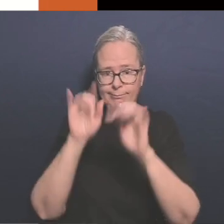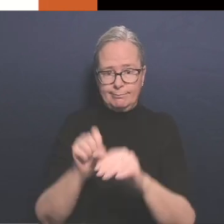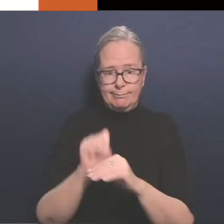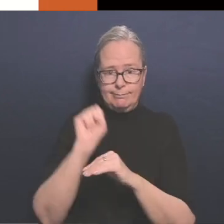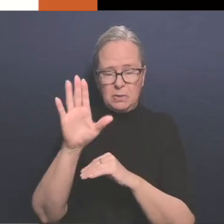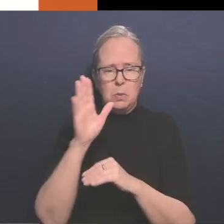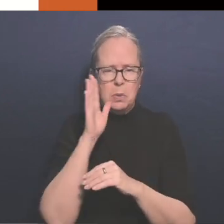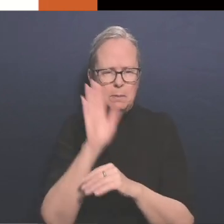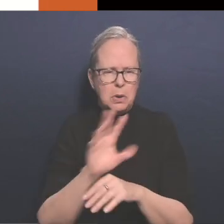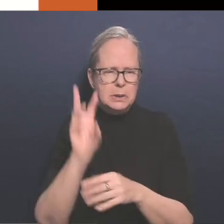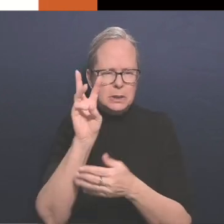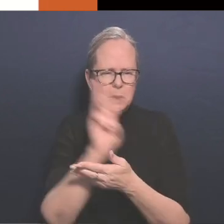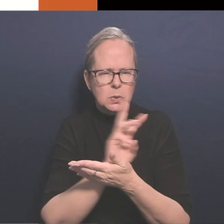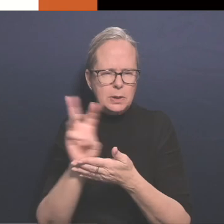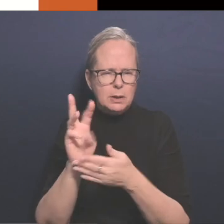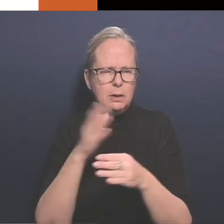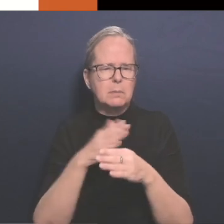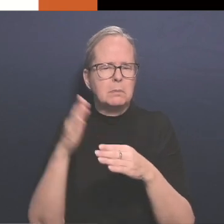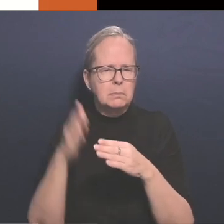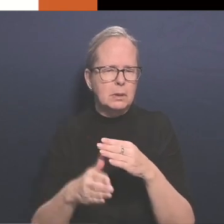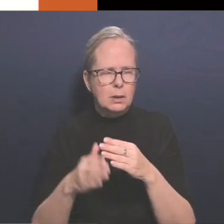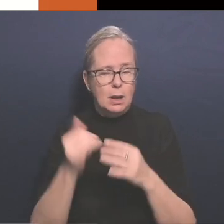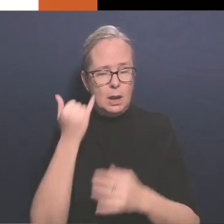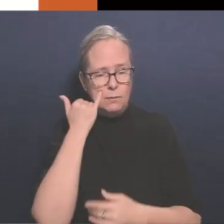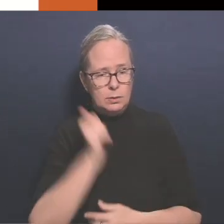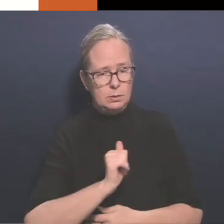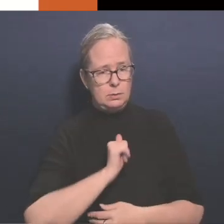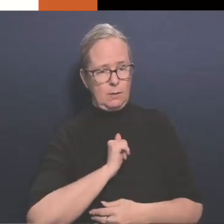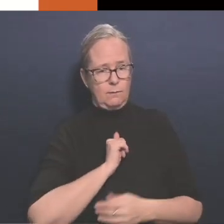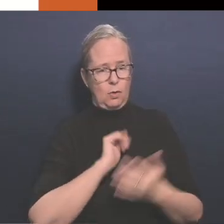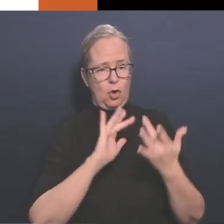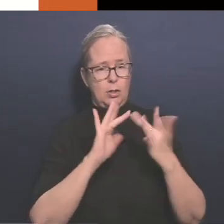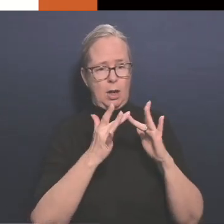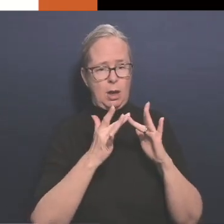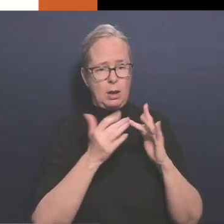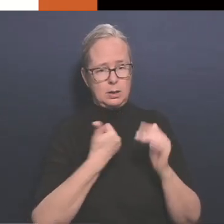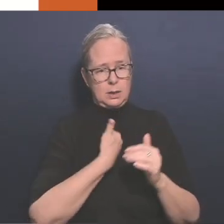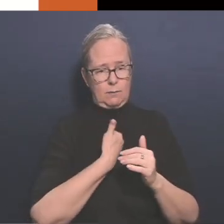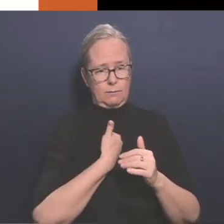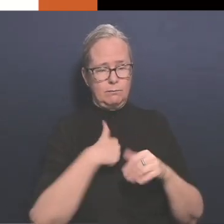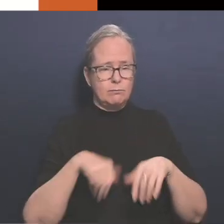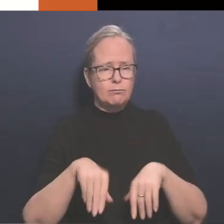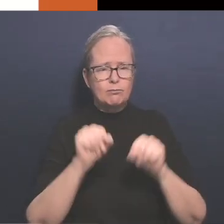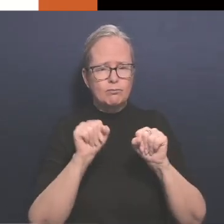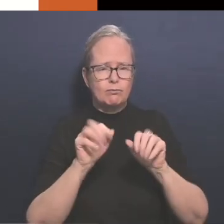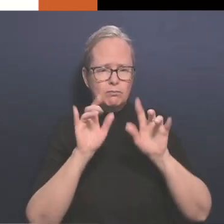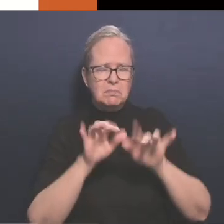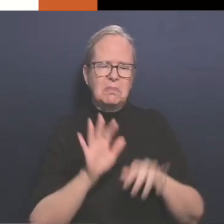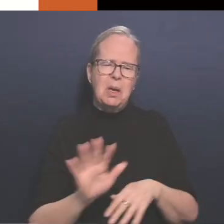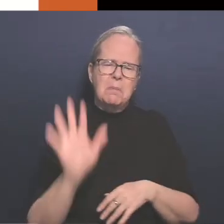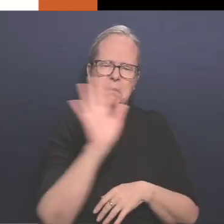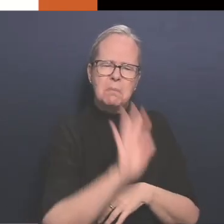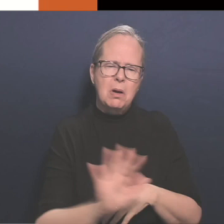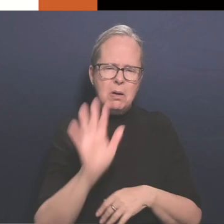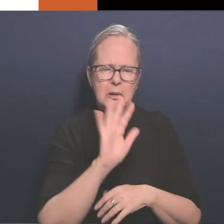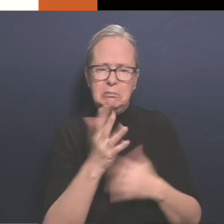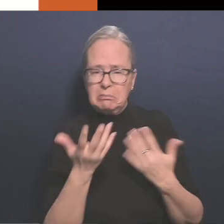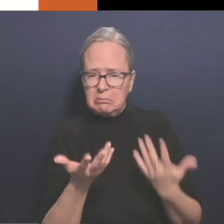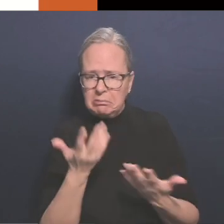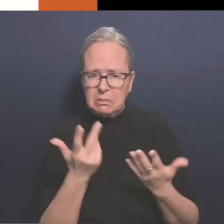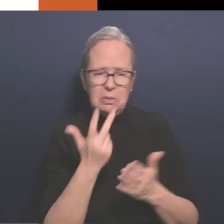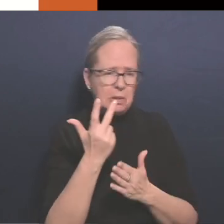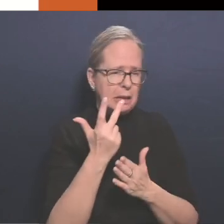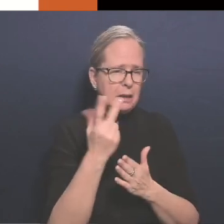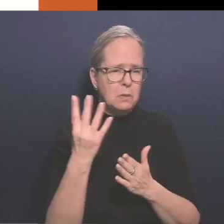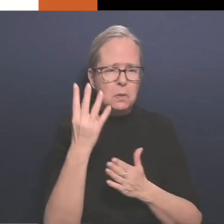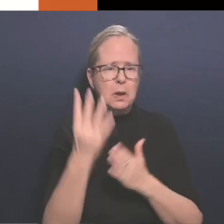having benefits conversations with those you're supporting. And you'll also get to practice using the Benefit Wayfinder tool. That's